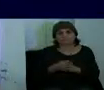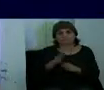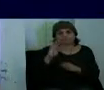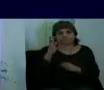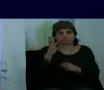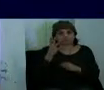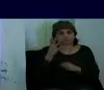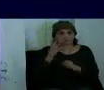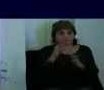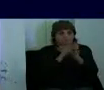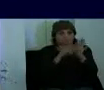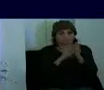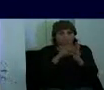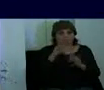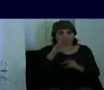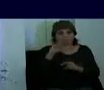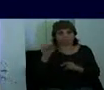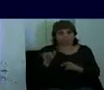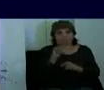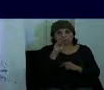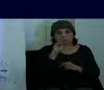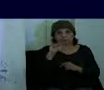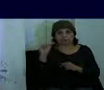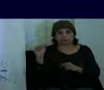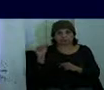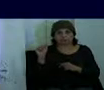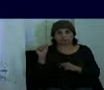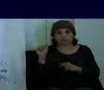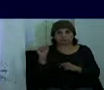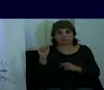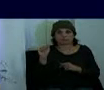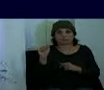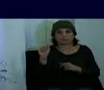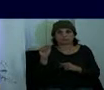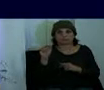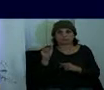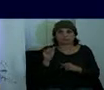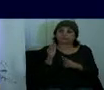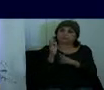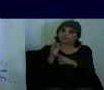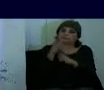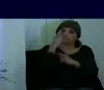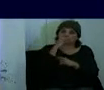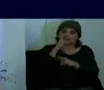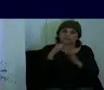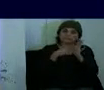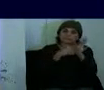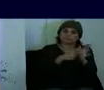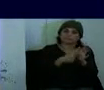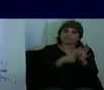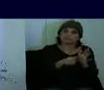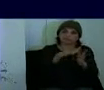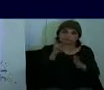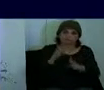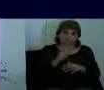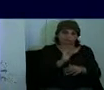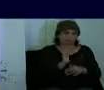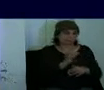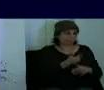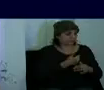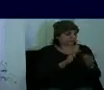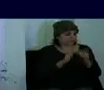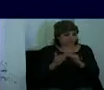Ujamaa, we light the candle of Ujamaa to show the need for our community to improve its economic situation